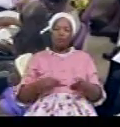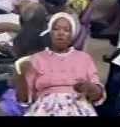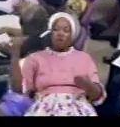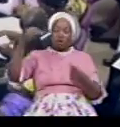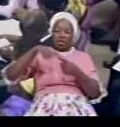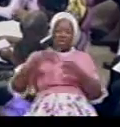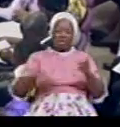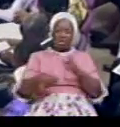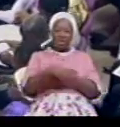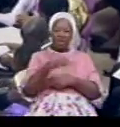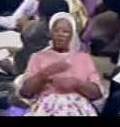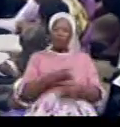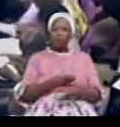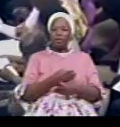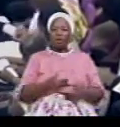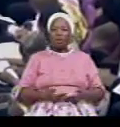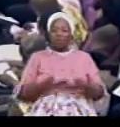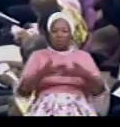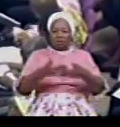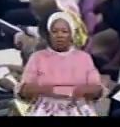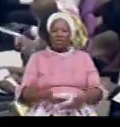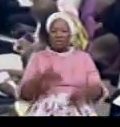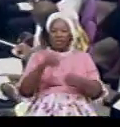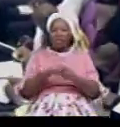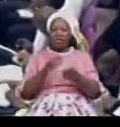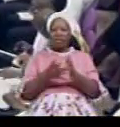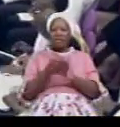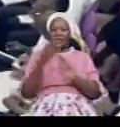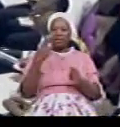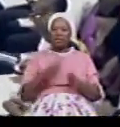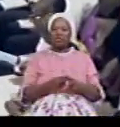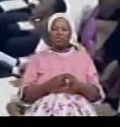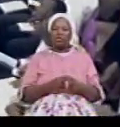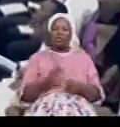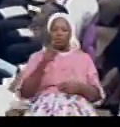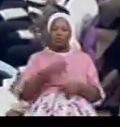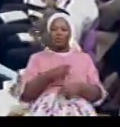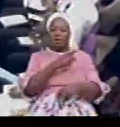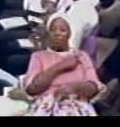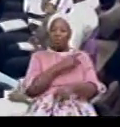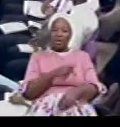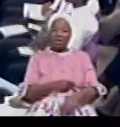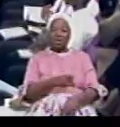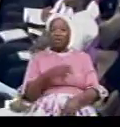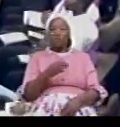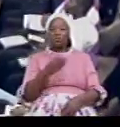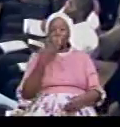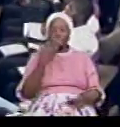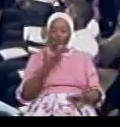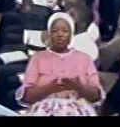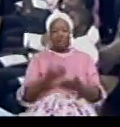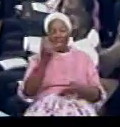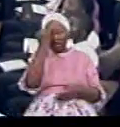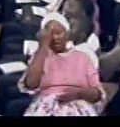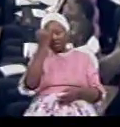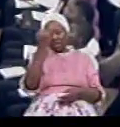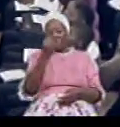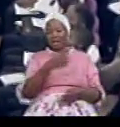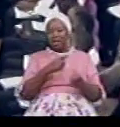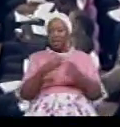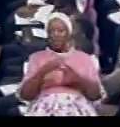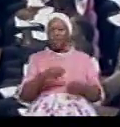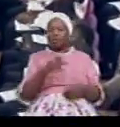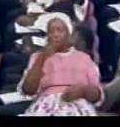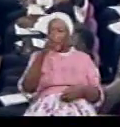in Jesus' name. You are pregnant of good ideas, and God implanted those good